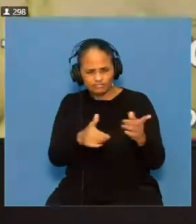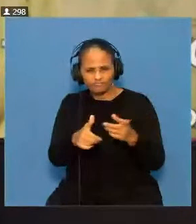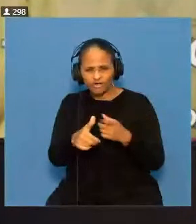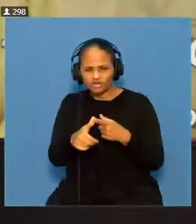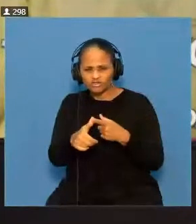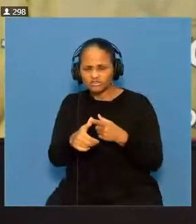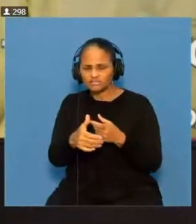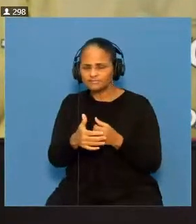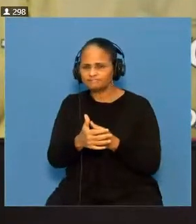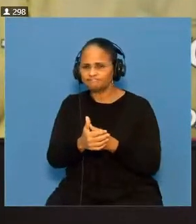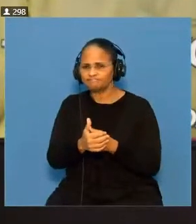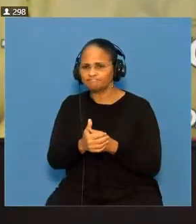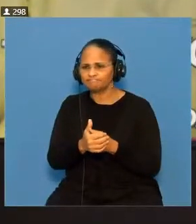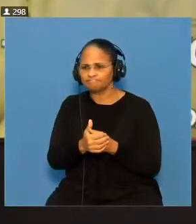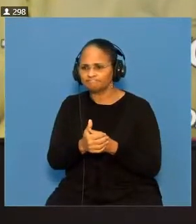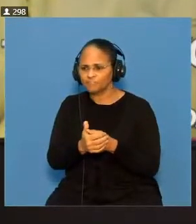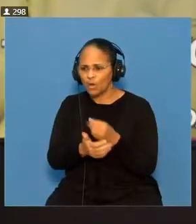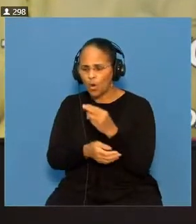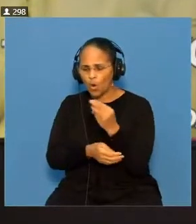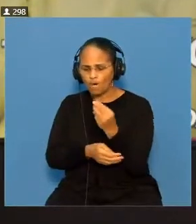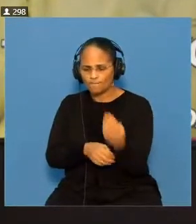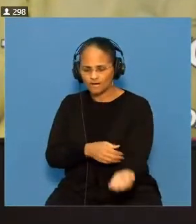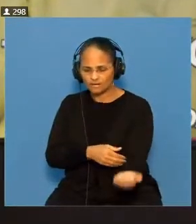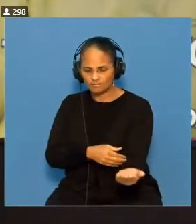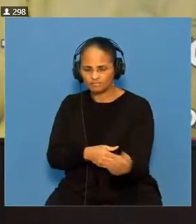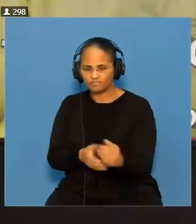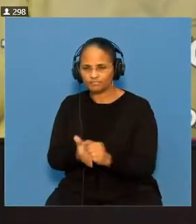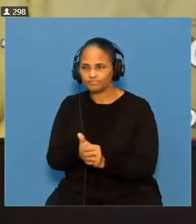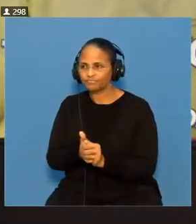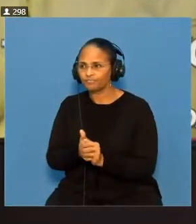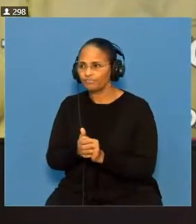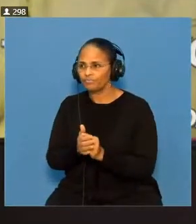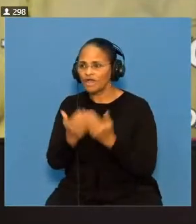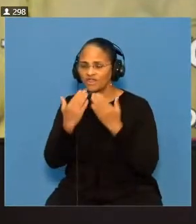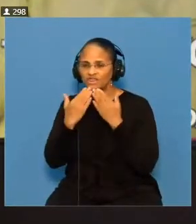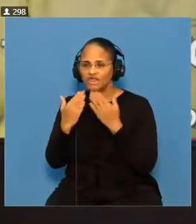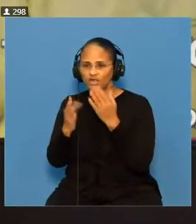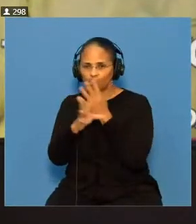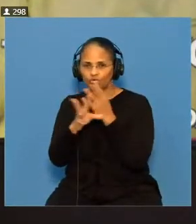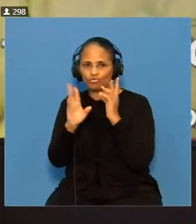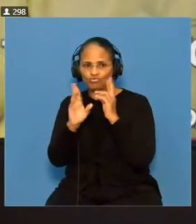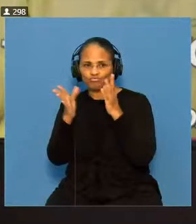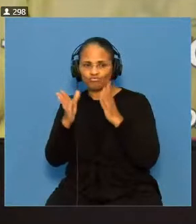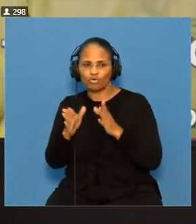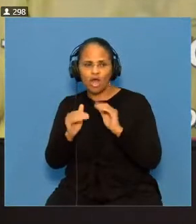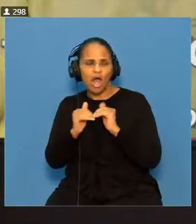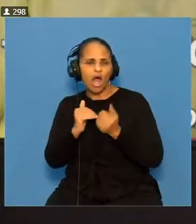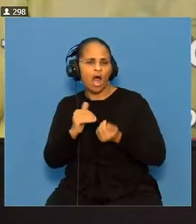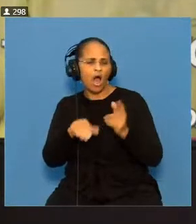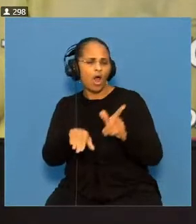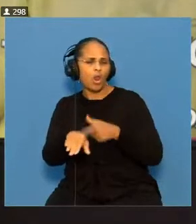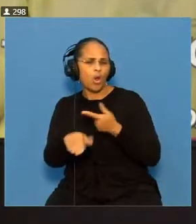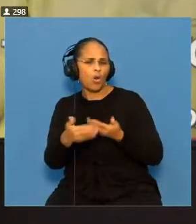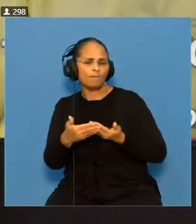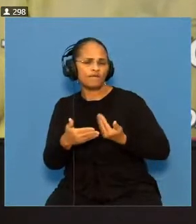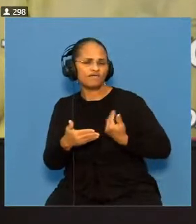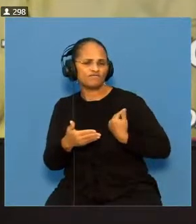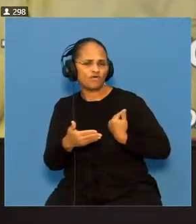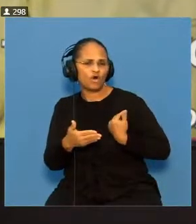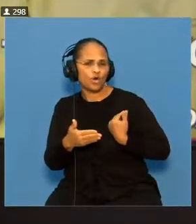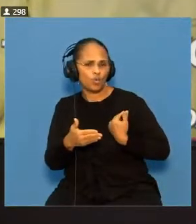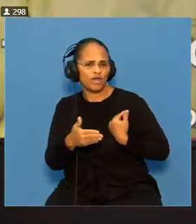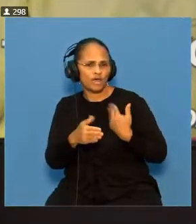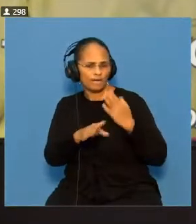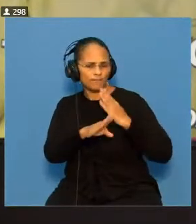fresh and anew on Monday morning. Thank you. How long until Bermuda receives enough vaccines to protect